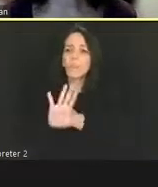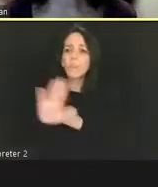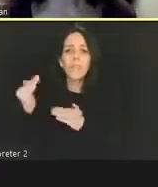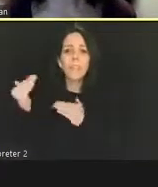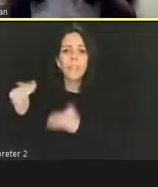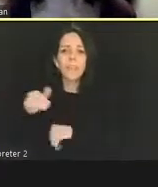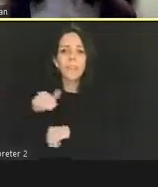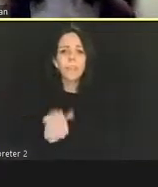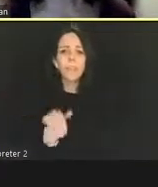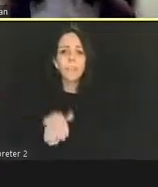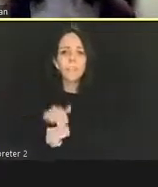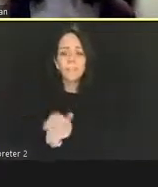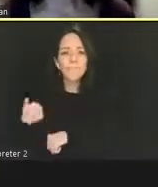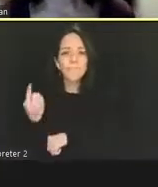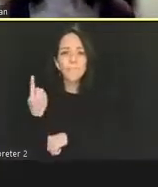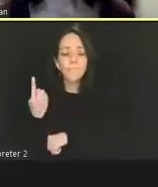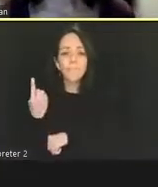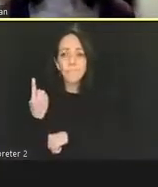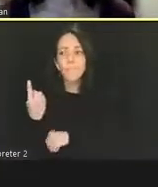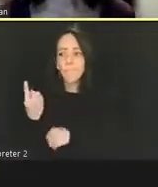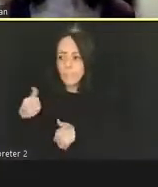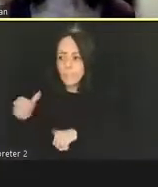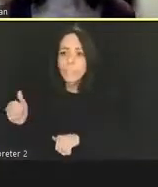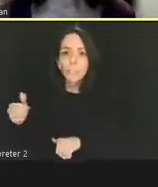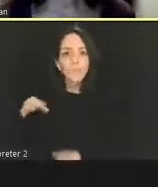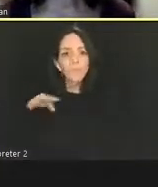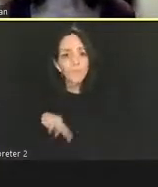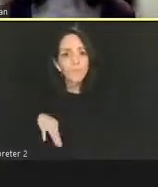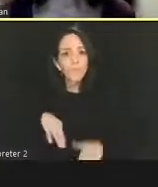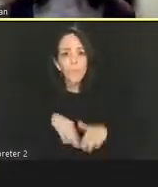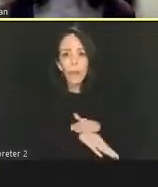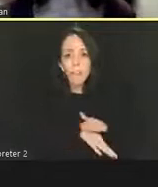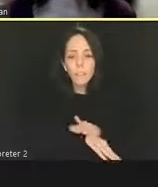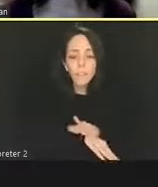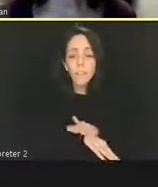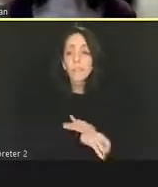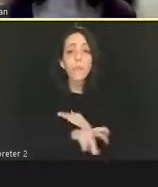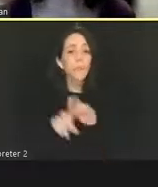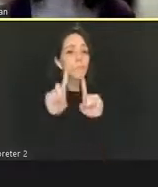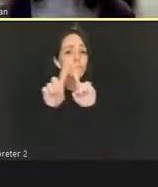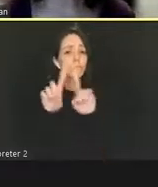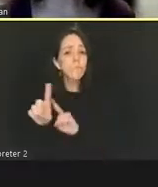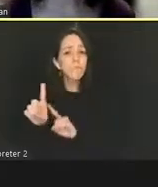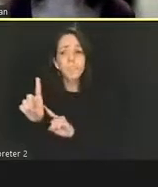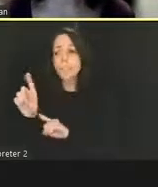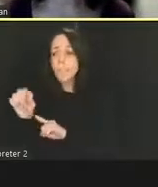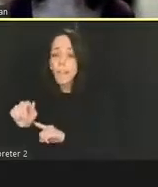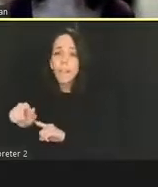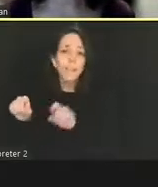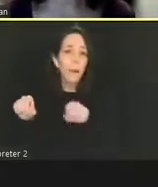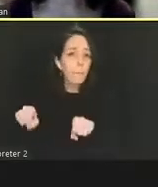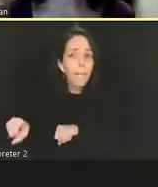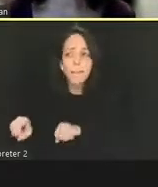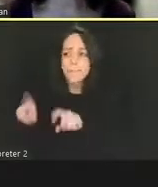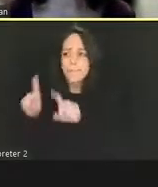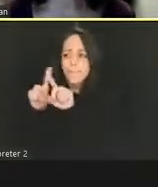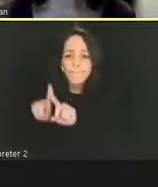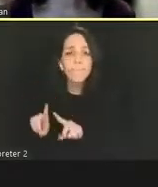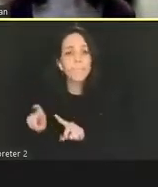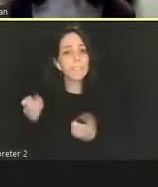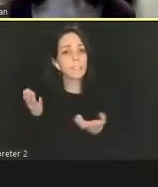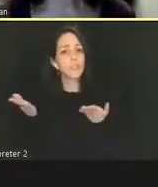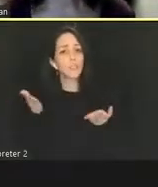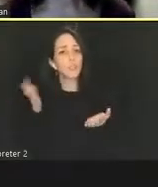proficiency or different physical, mental abilities and need services to be